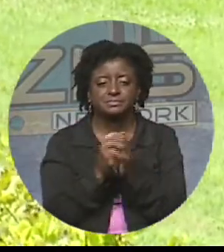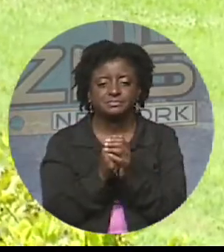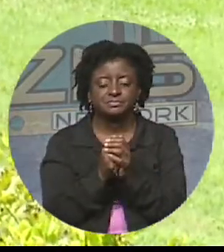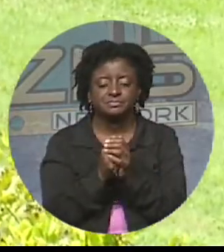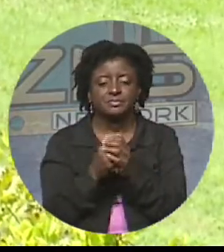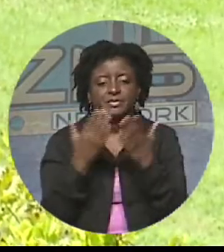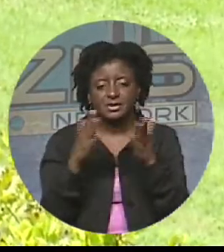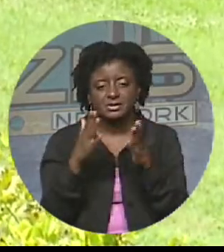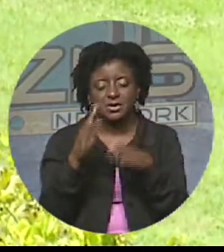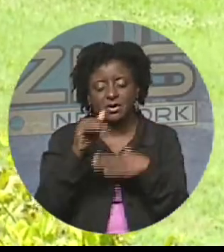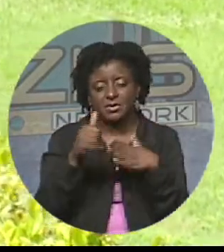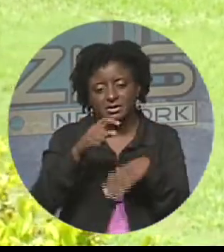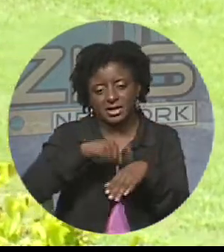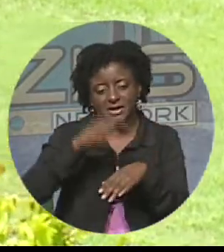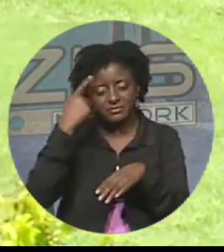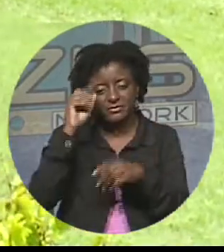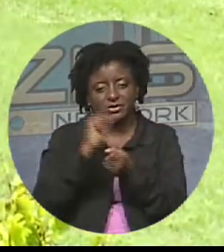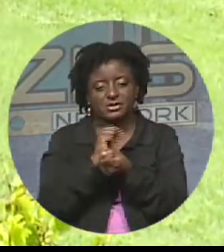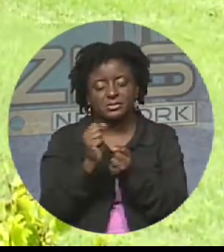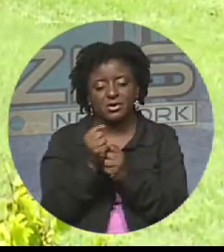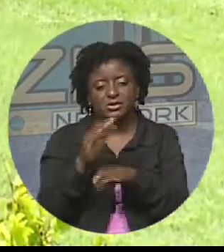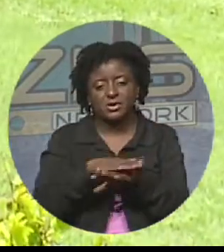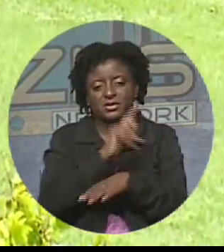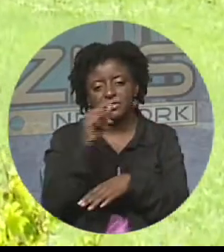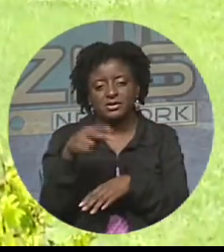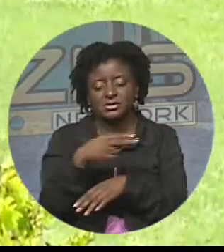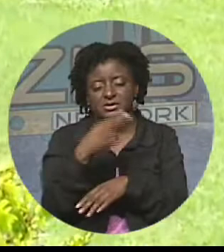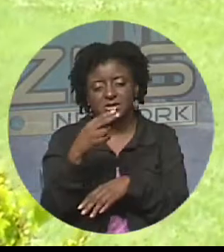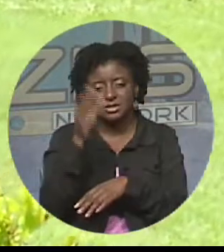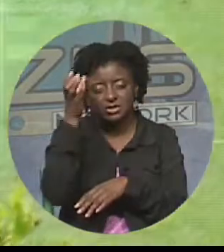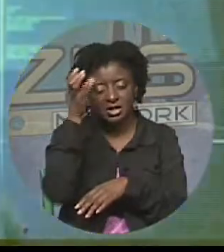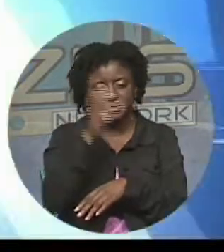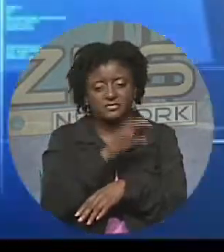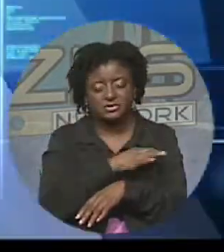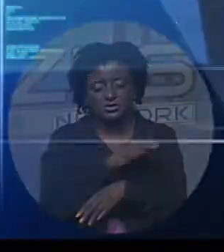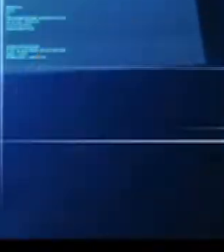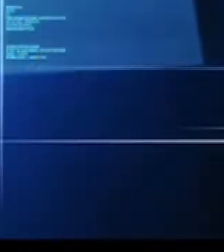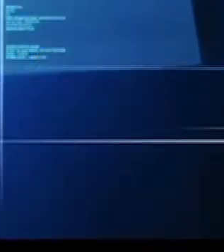Gibson. And that's all the time for sports on the Thursday. I'm Charles Fisher. Enjoy your night.